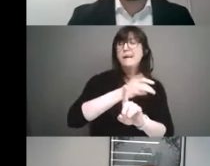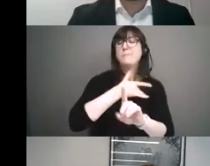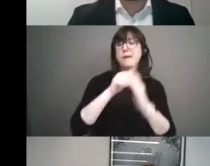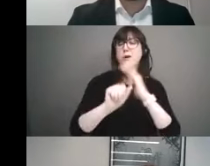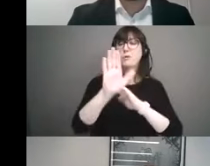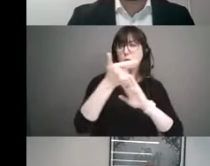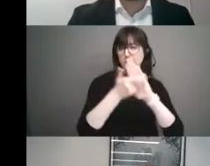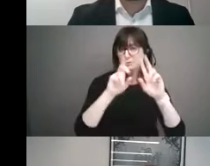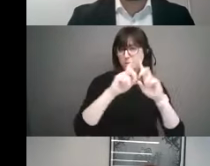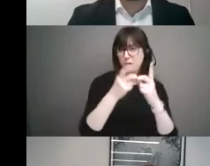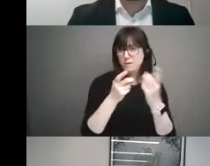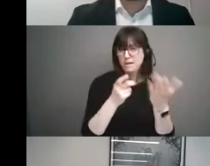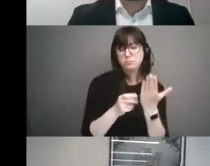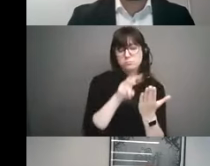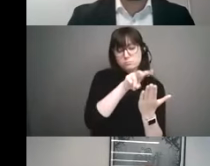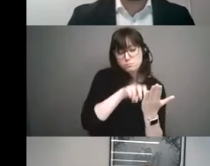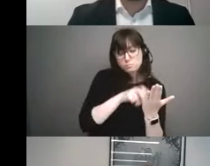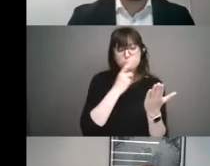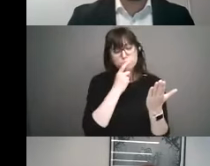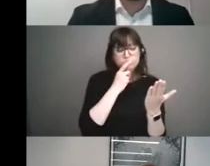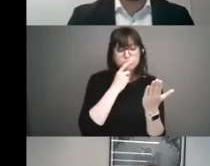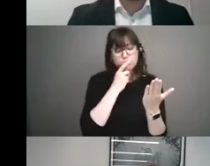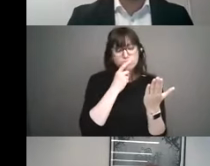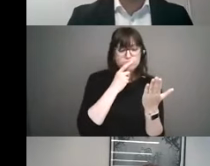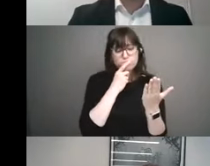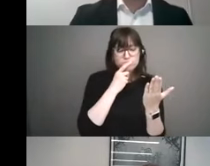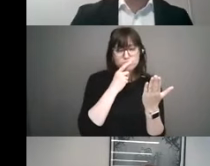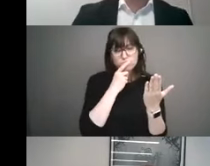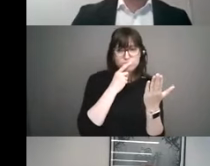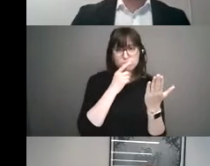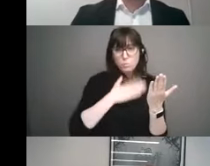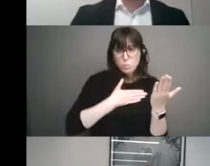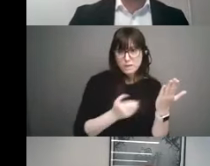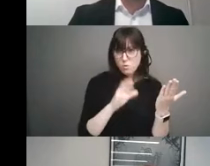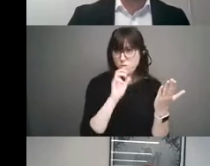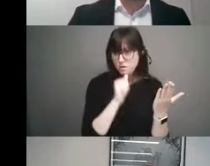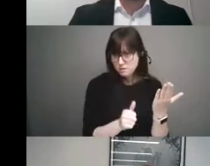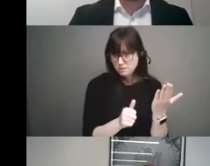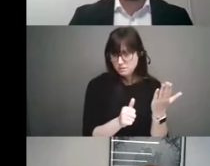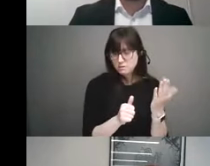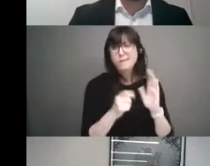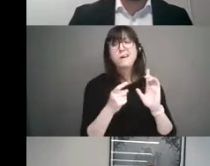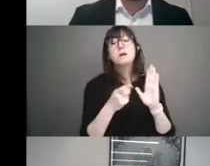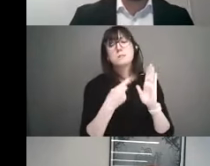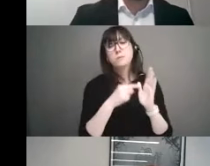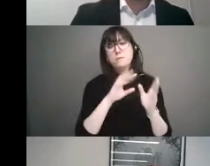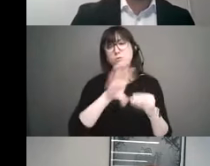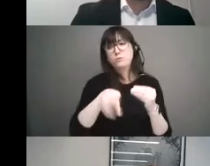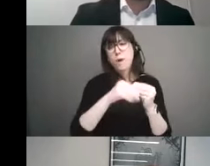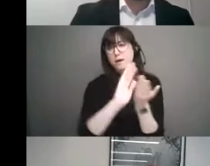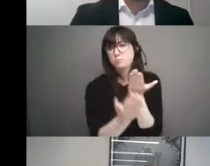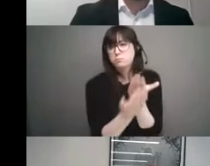determine whether or not they're prepared to rely on it. Sometimes there are notes placed on so